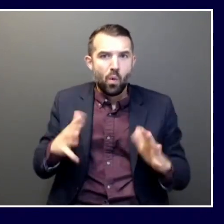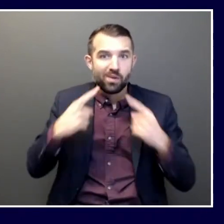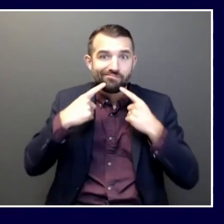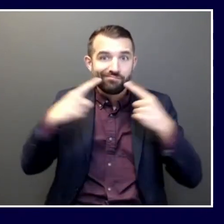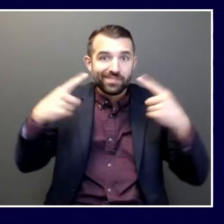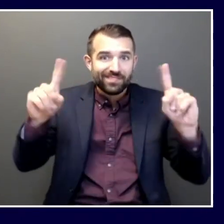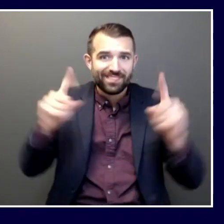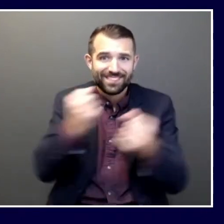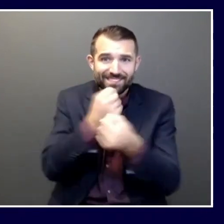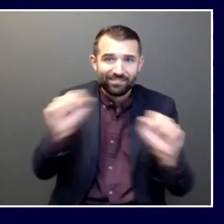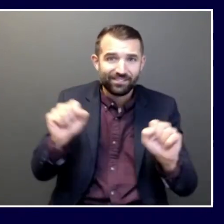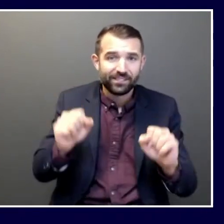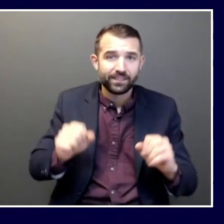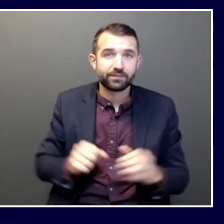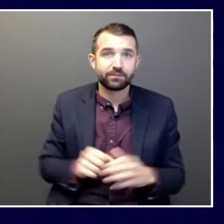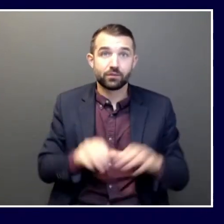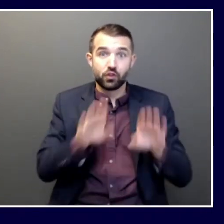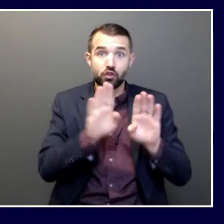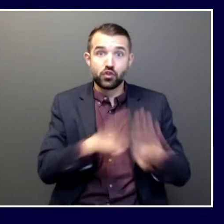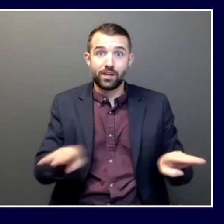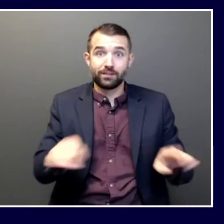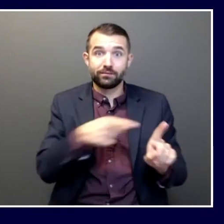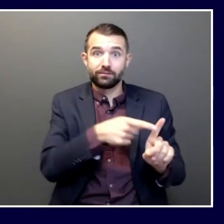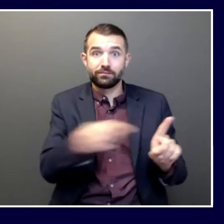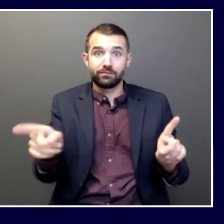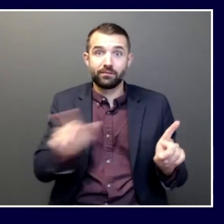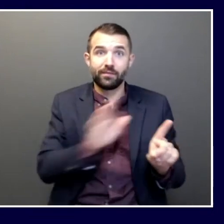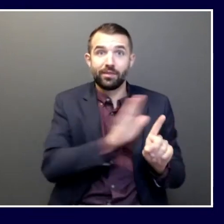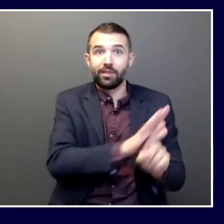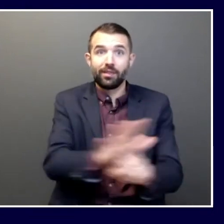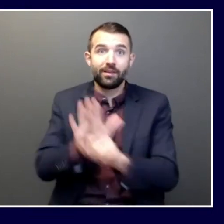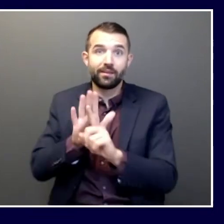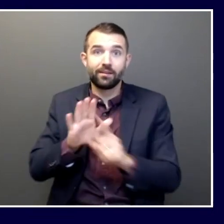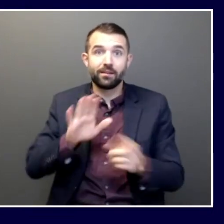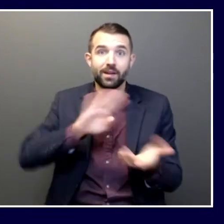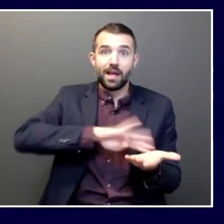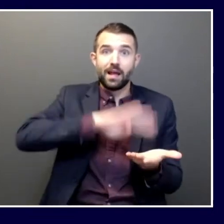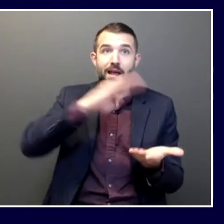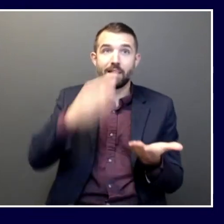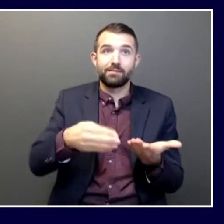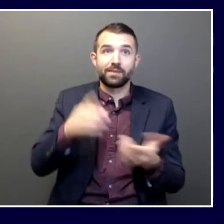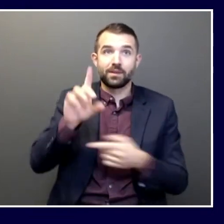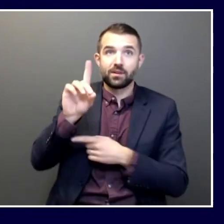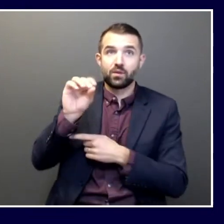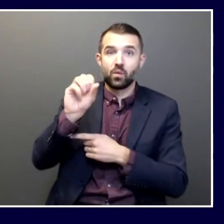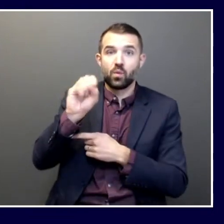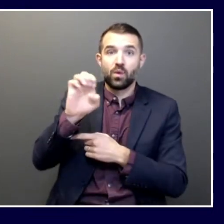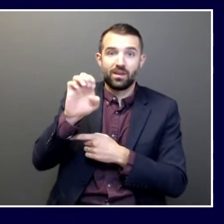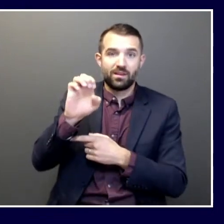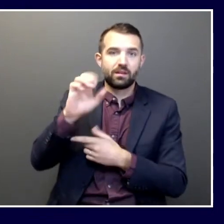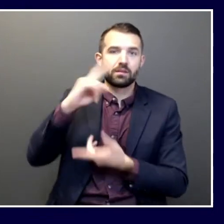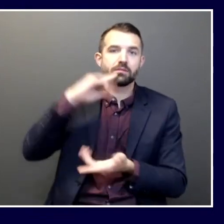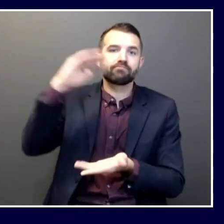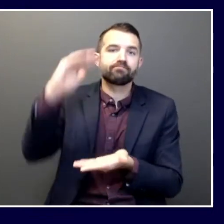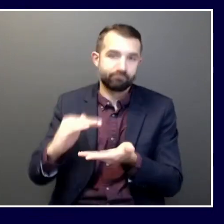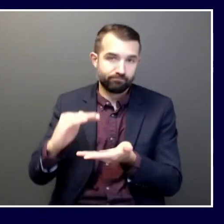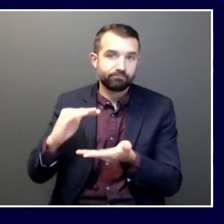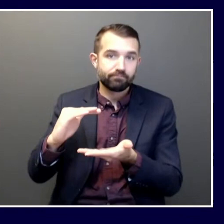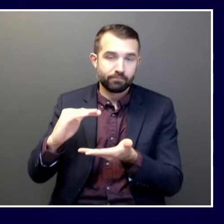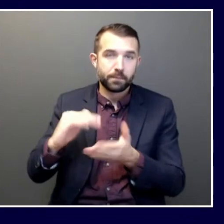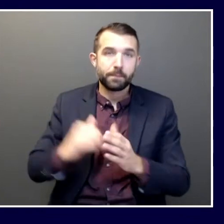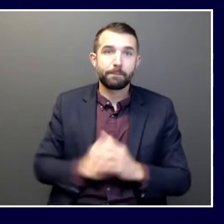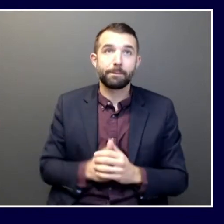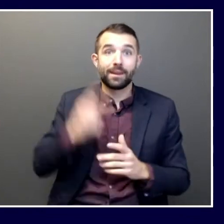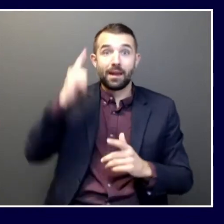a smaller dose than the dose that's given to adults. It has been proven safe in a clinical trial. Your